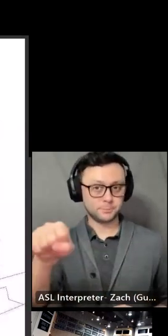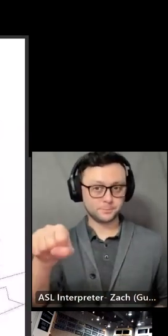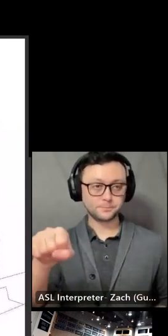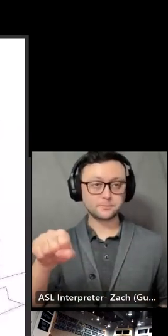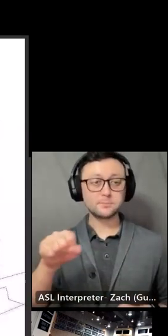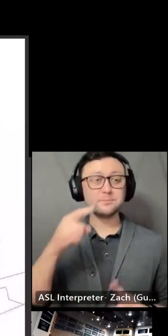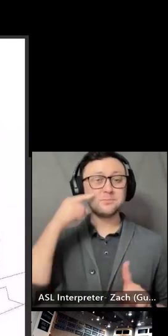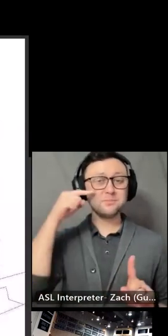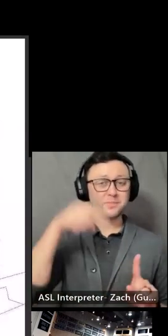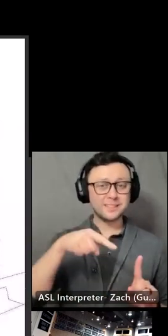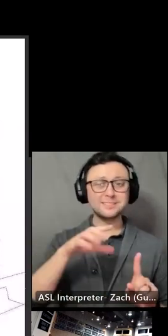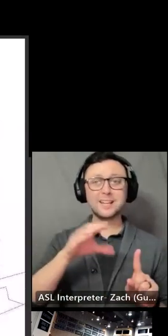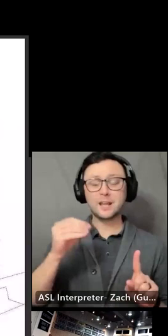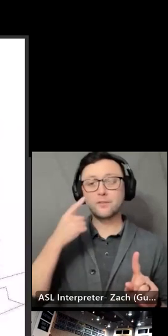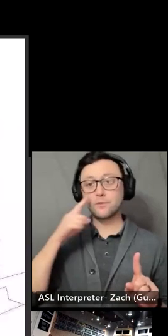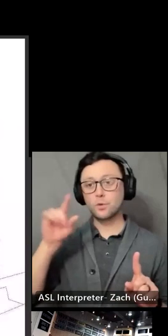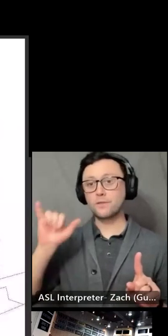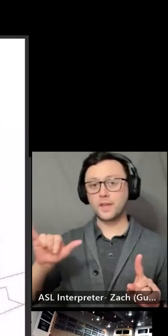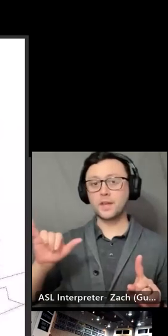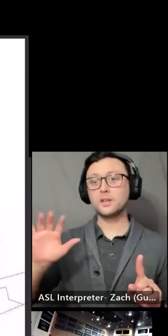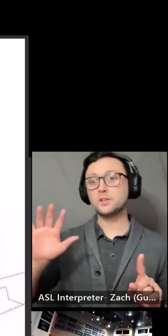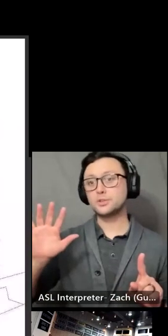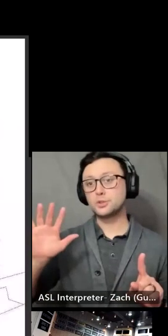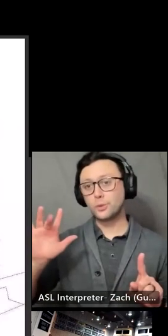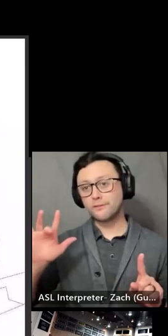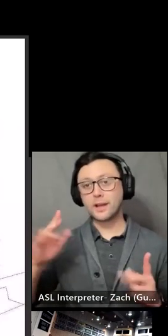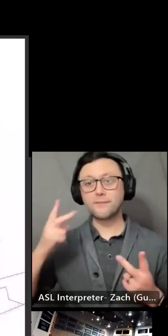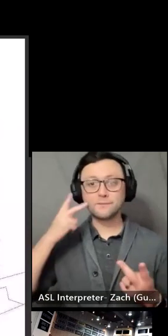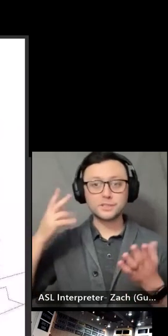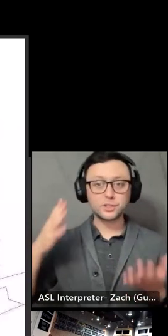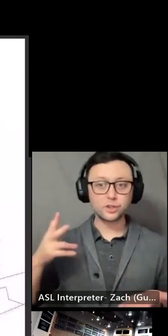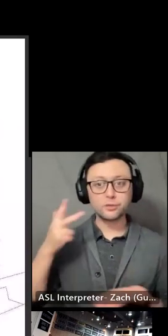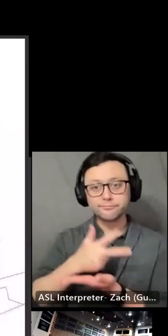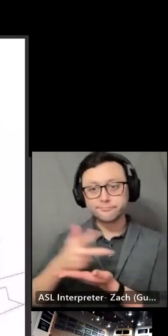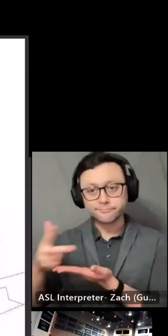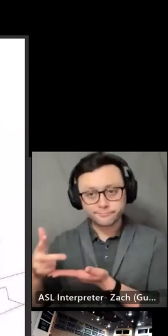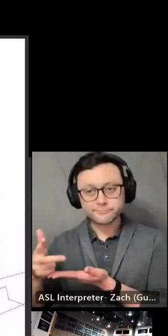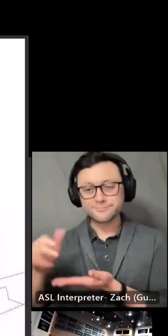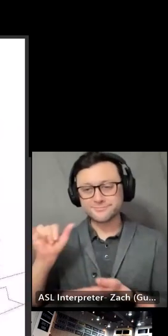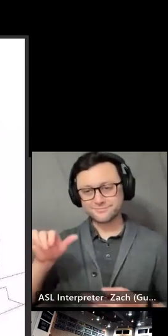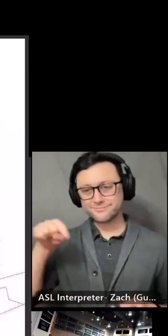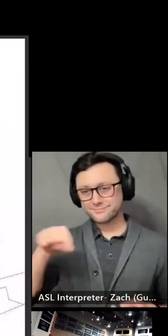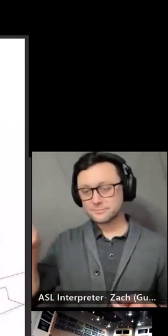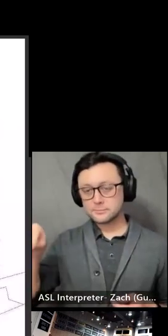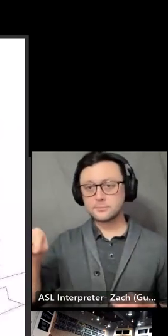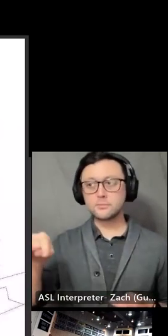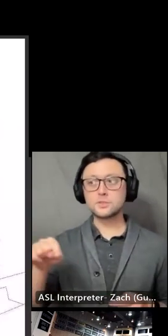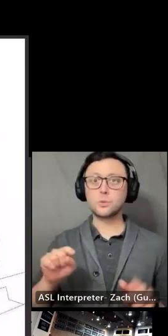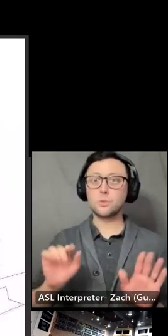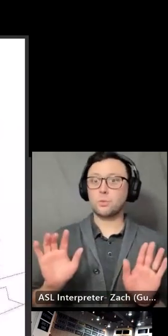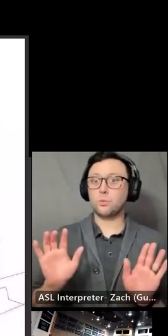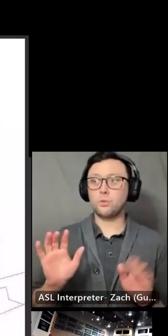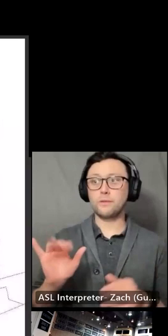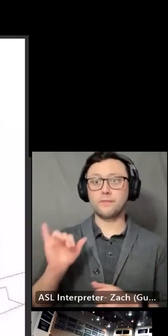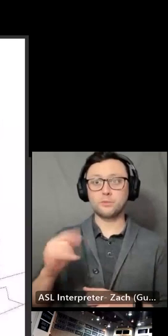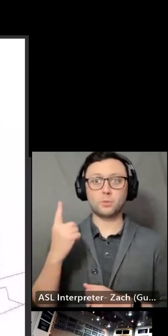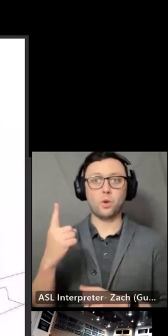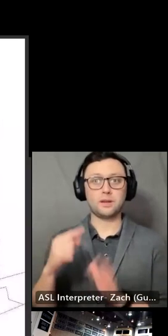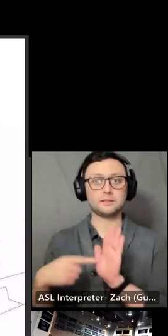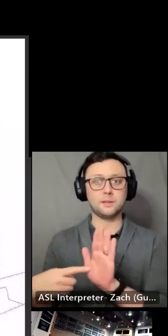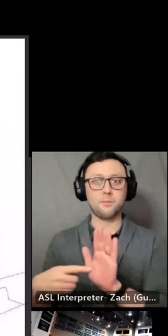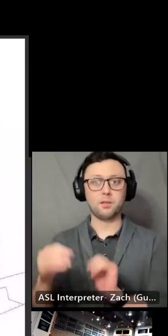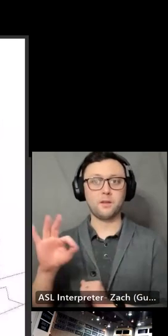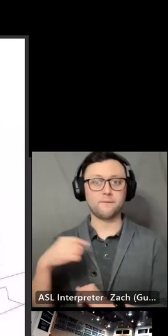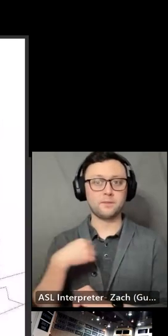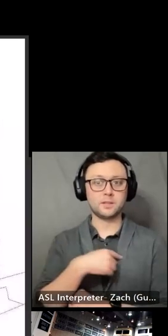also on that 25 space visitor parking lot. And so, you know, that's something that hopefully we'll be able to